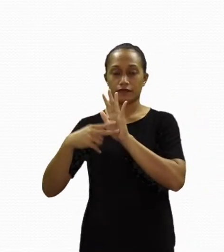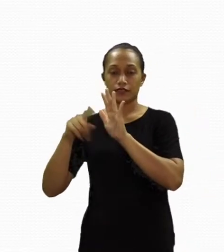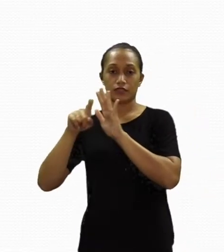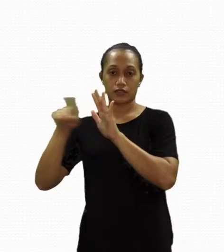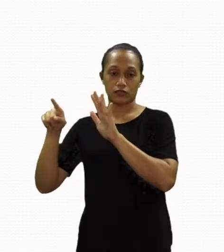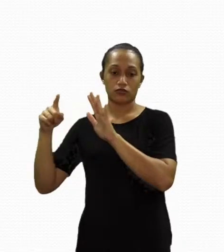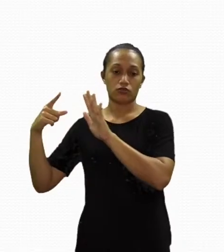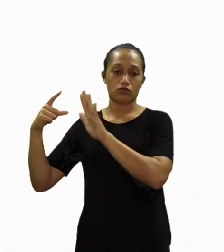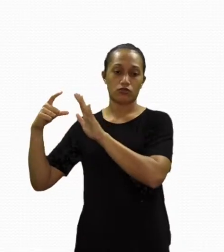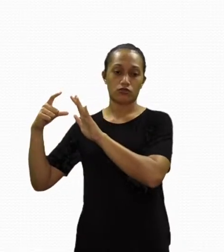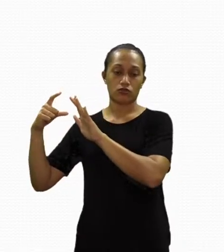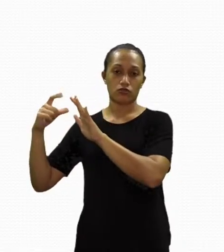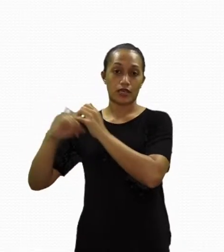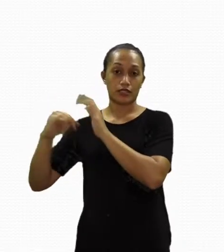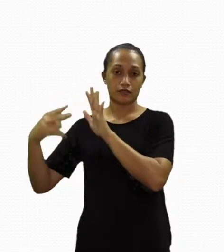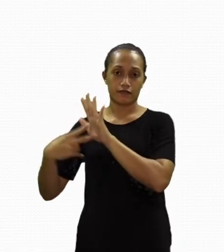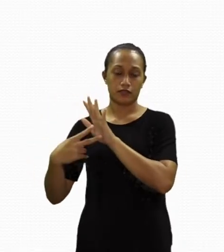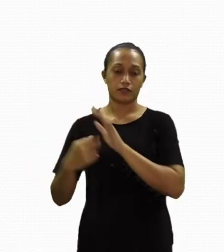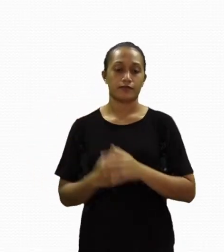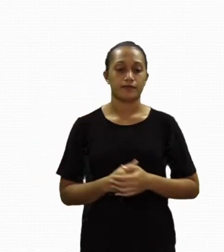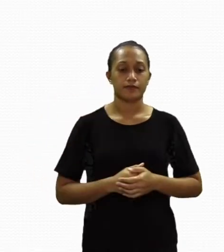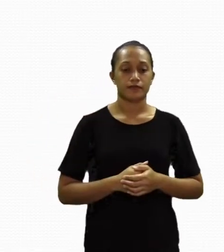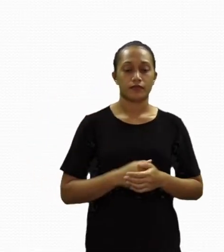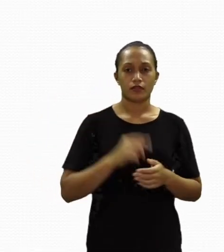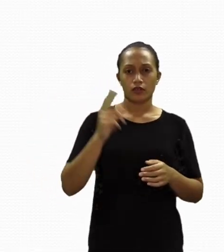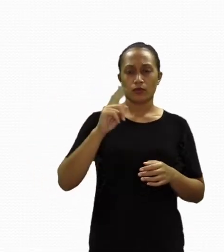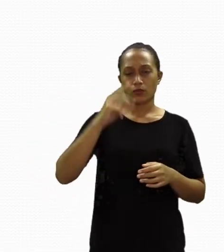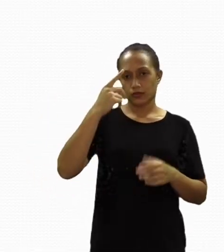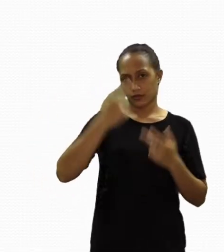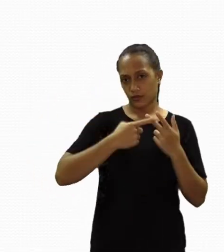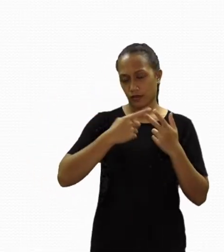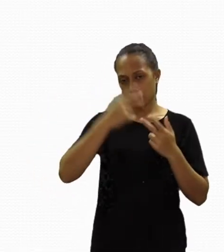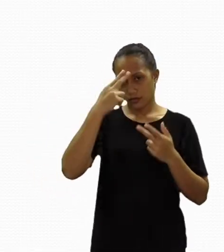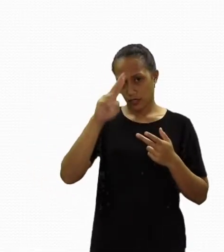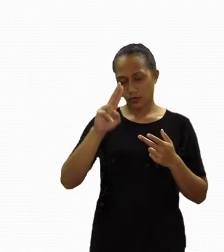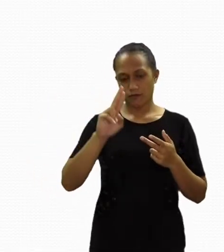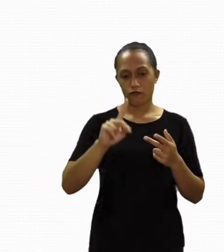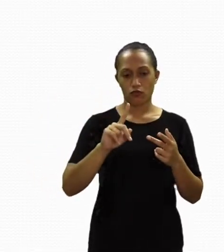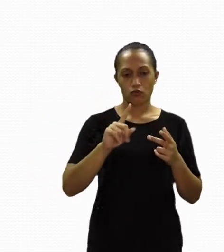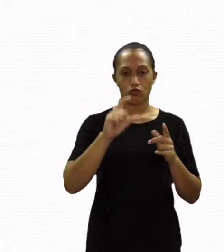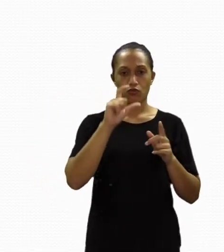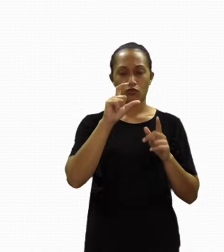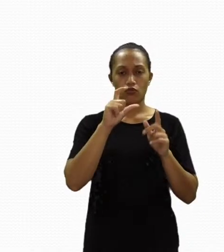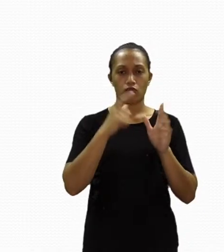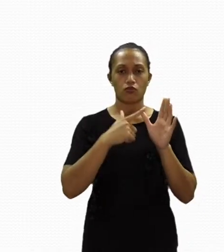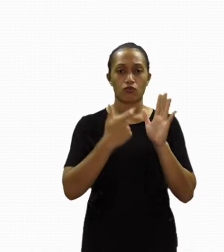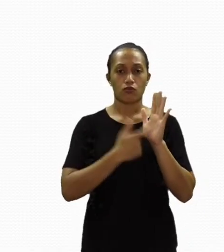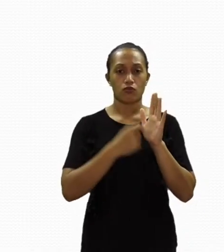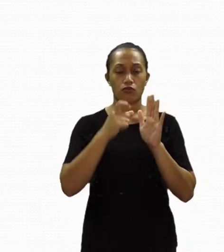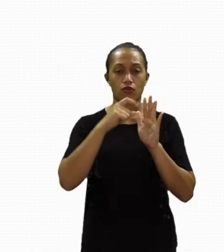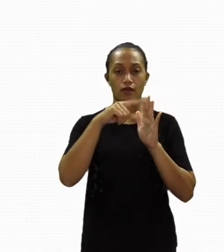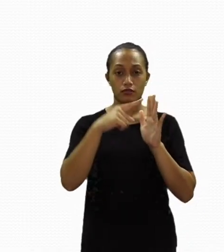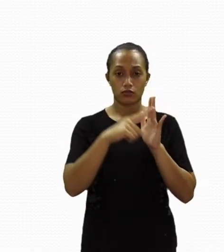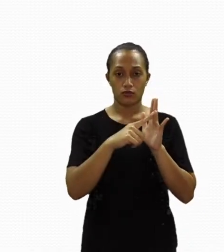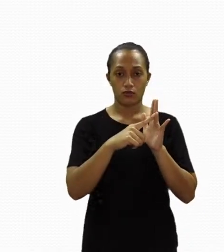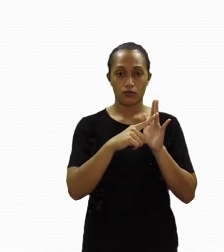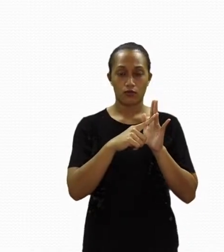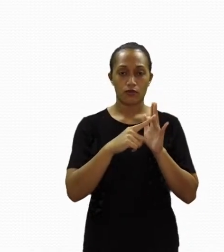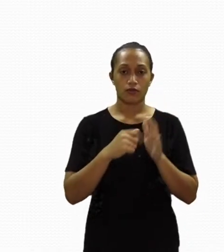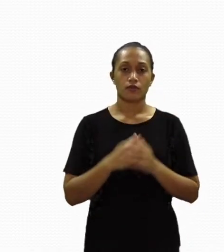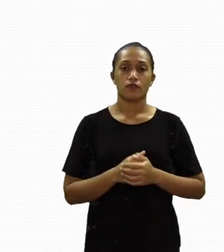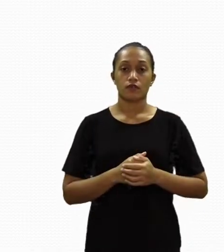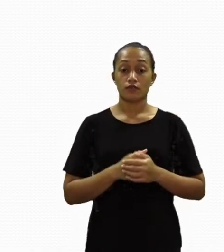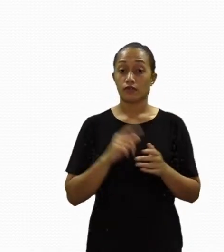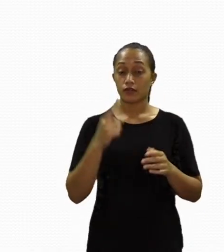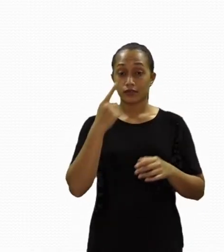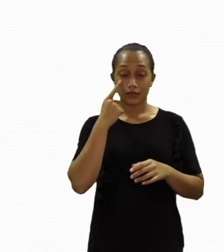next question is, what is another name for cardio? What is another name for cardio? Okay, let's